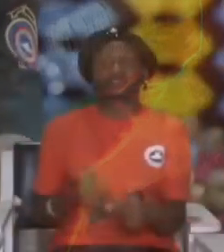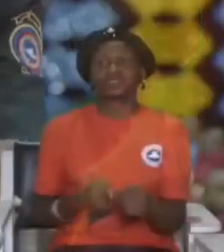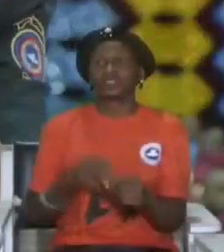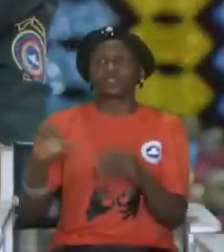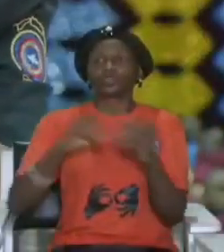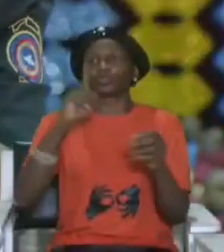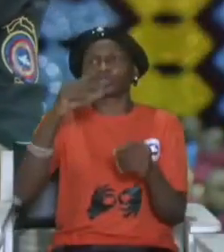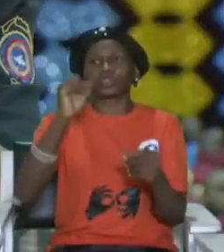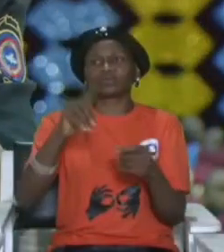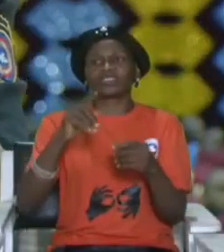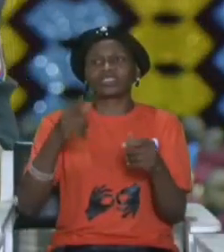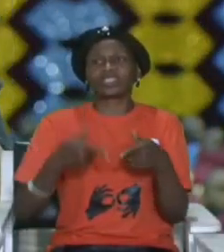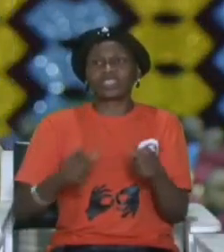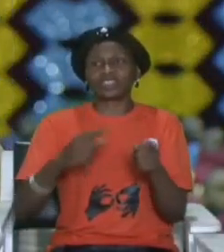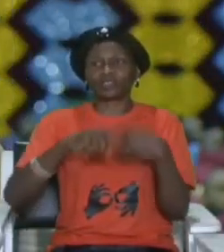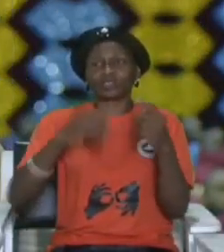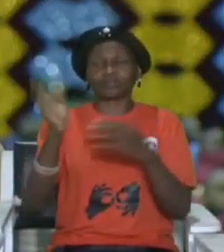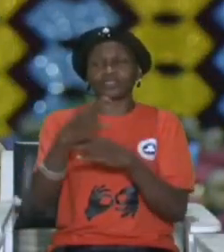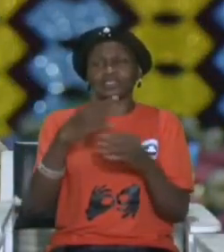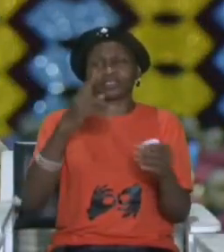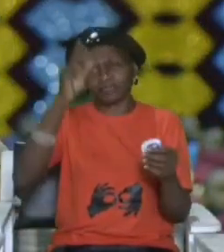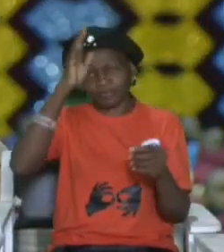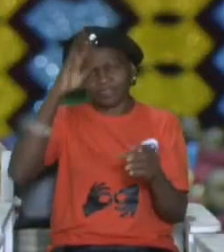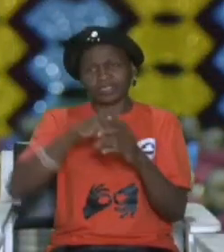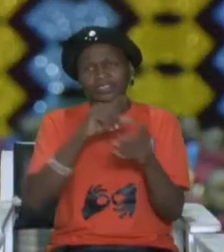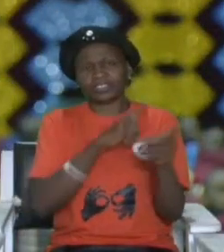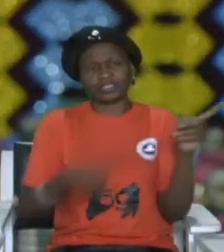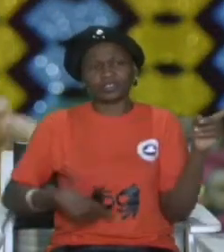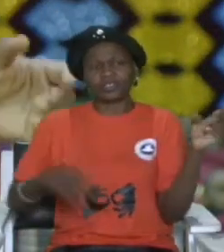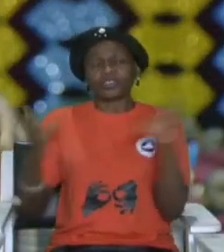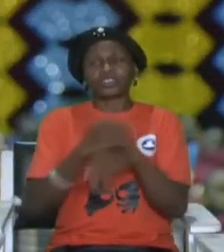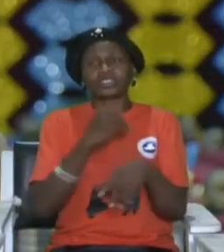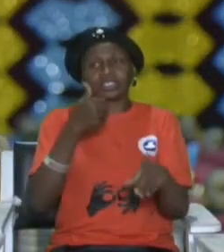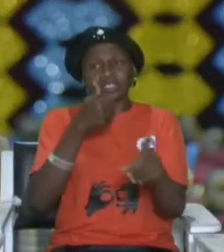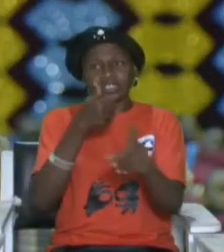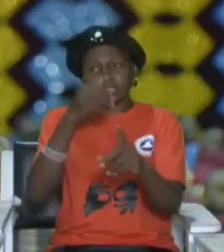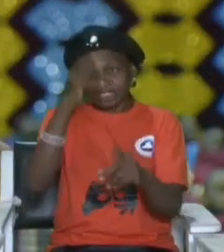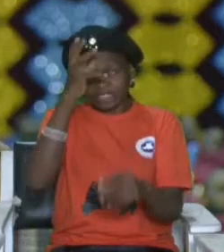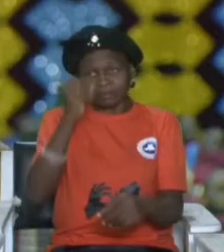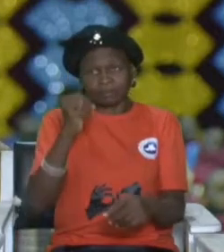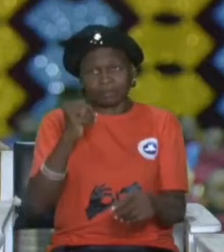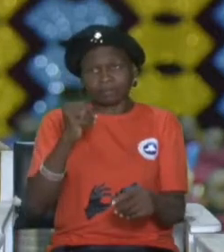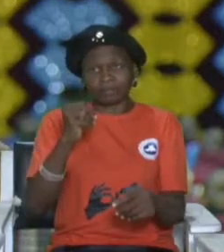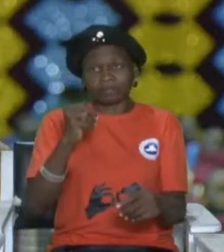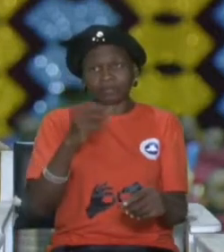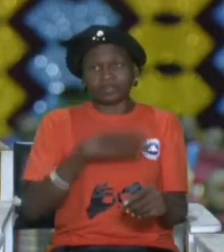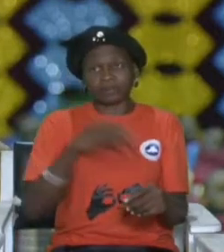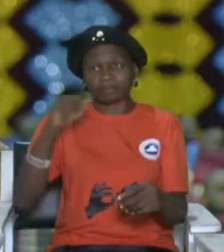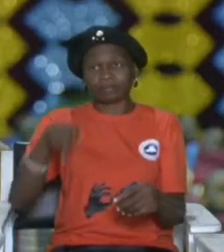During one of the Let's Go Fishings, our Father in the Lord took myself, my beloved PD,